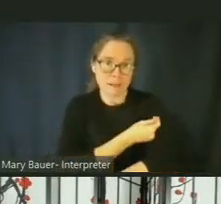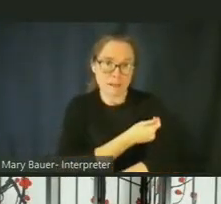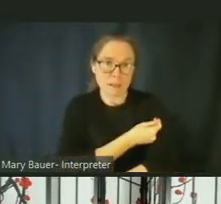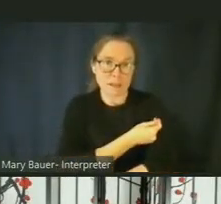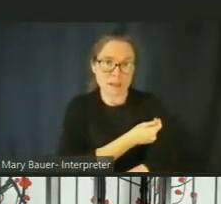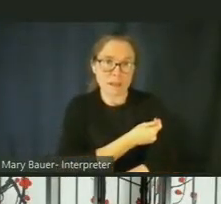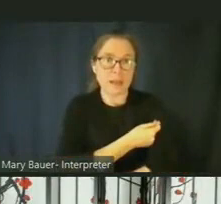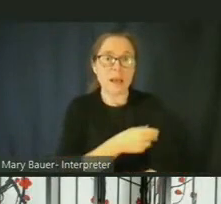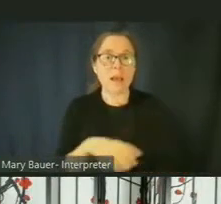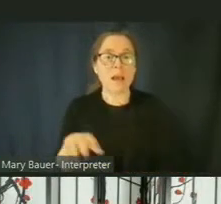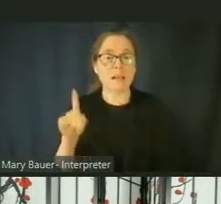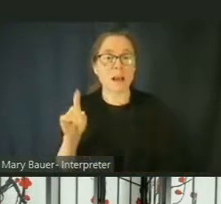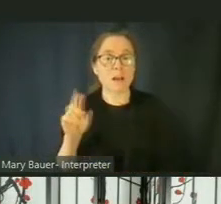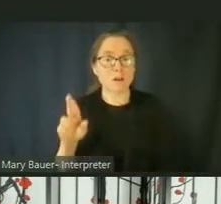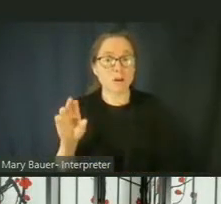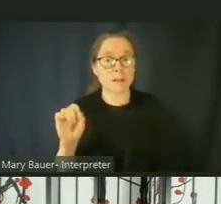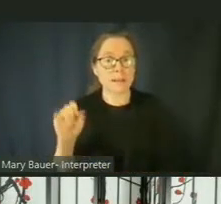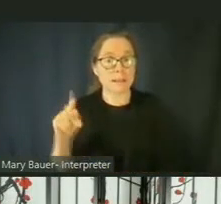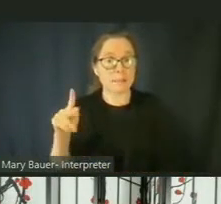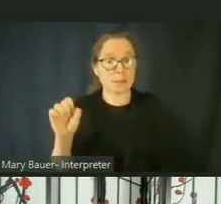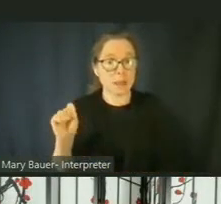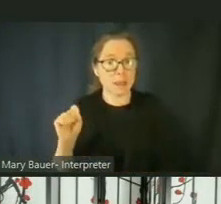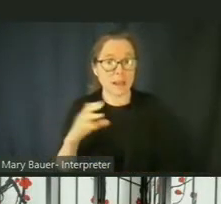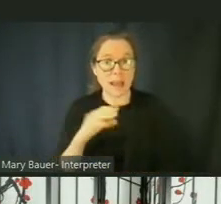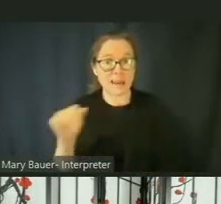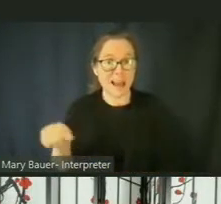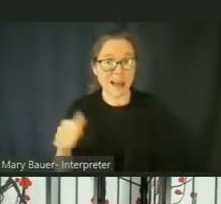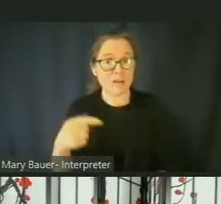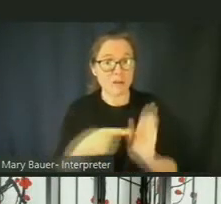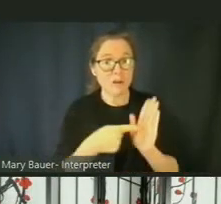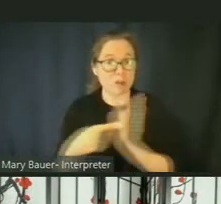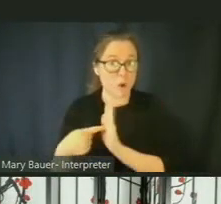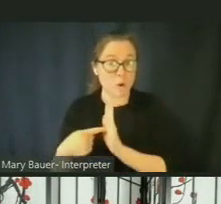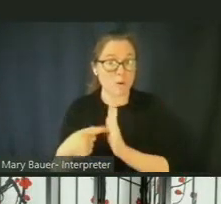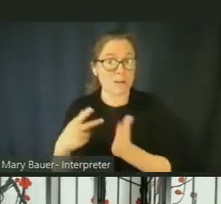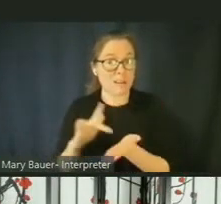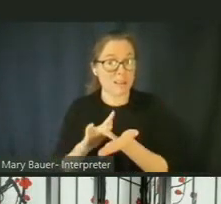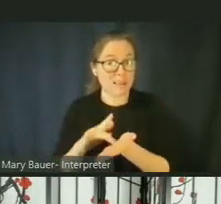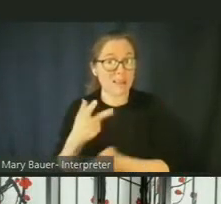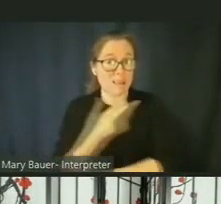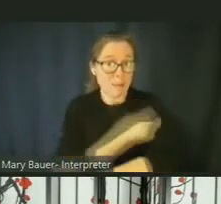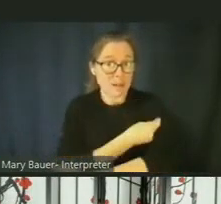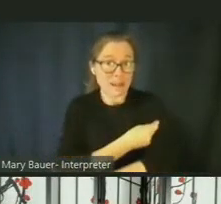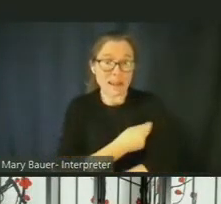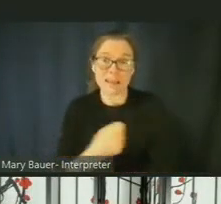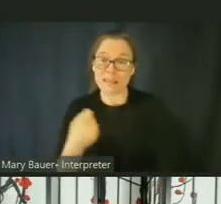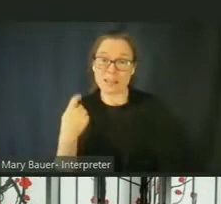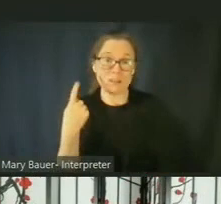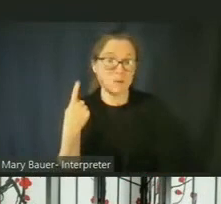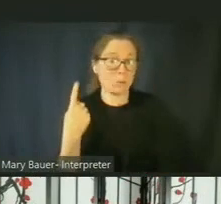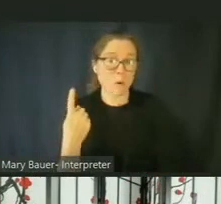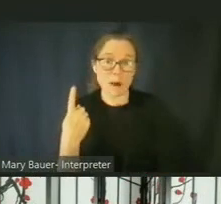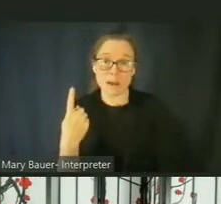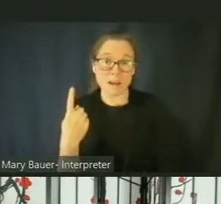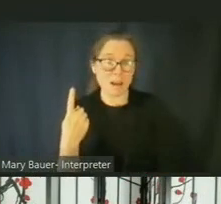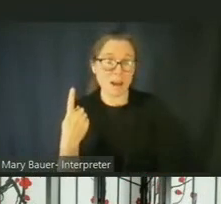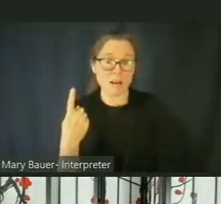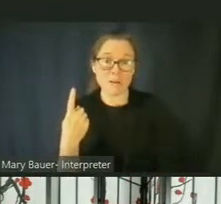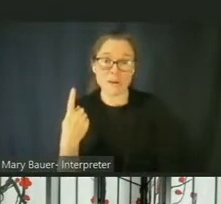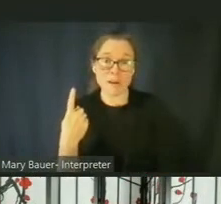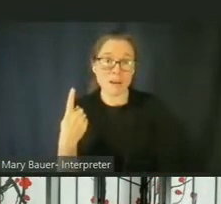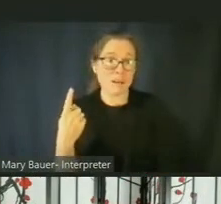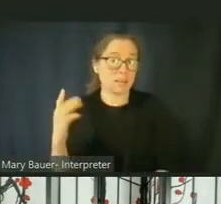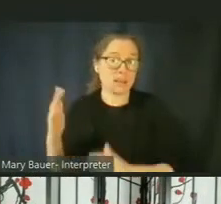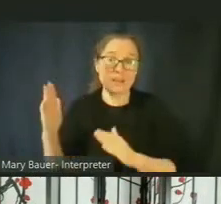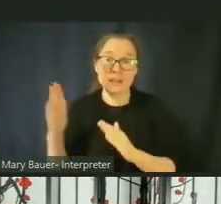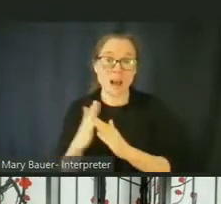Dr. Simpson and others, we know that vaccine remains one of our vaccine is one of our 10 greatest achievements